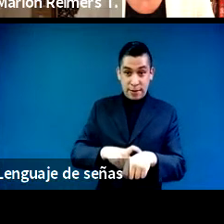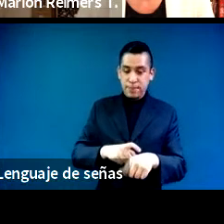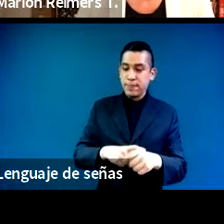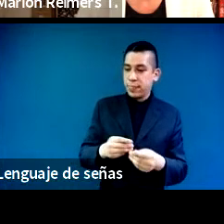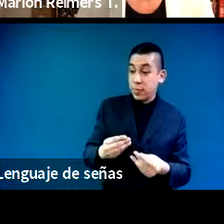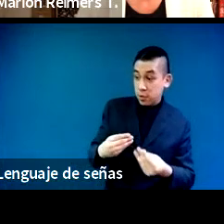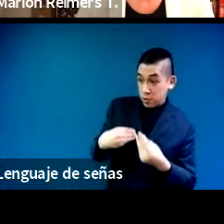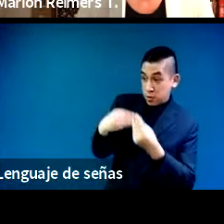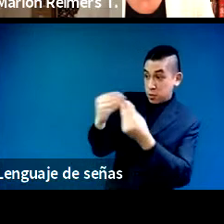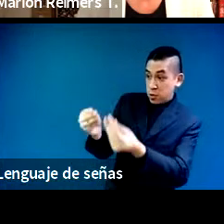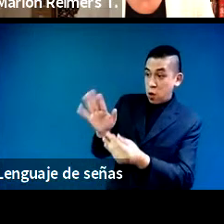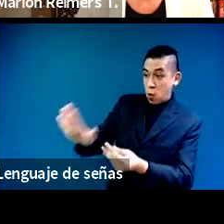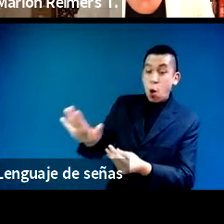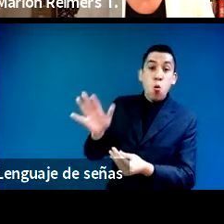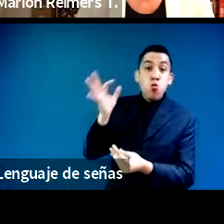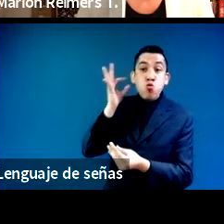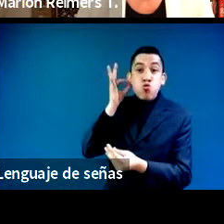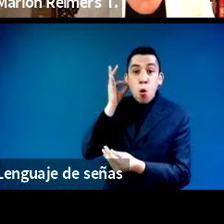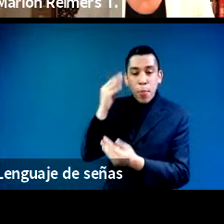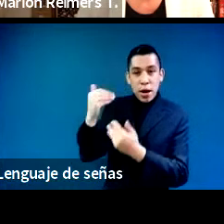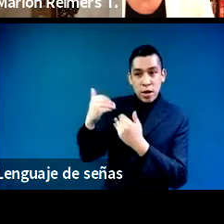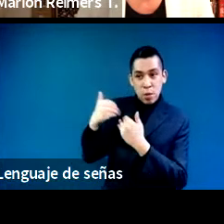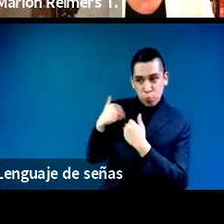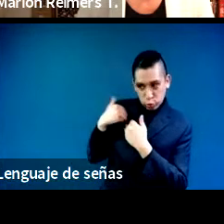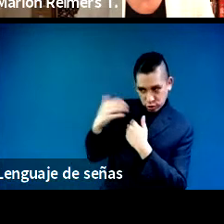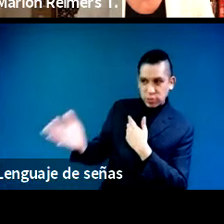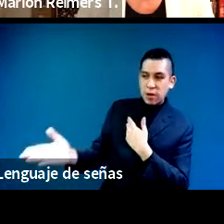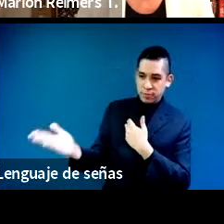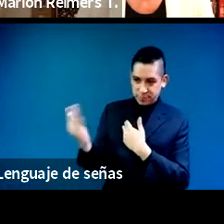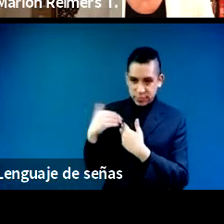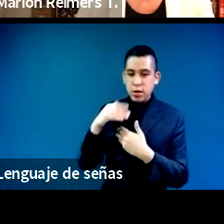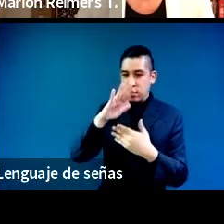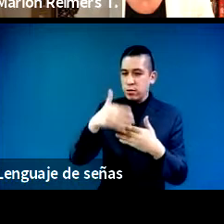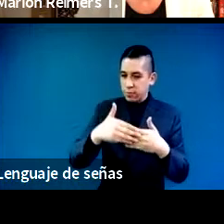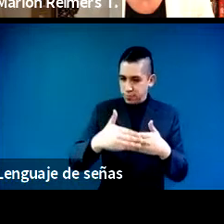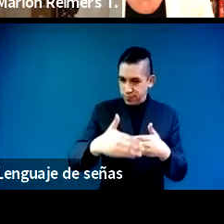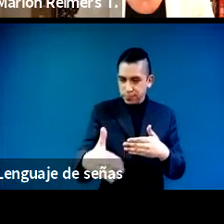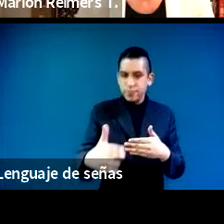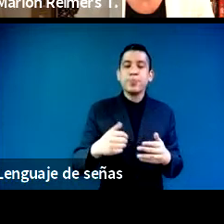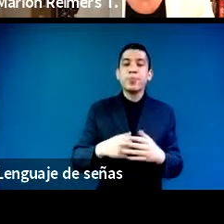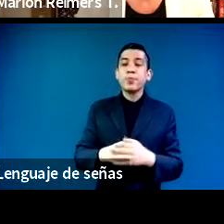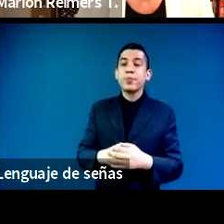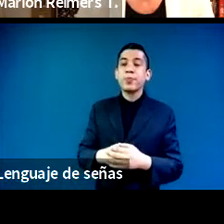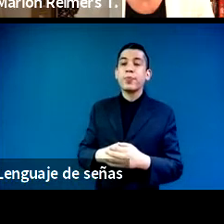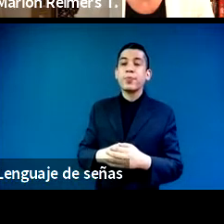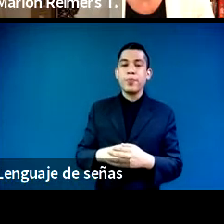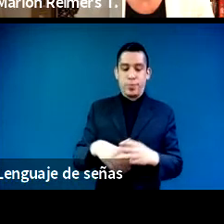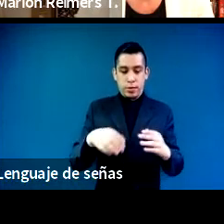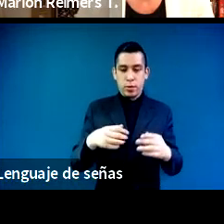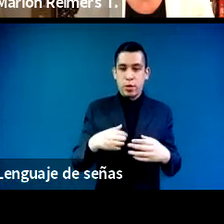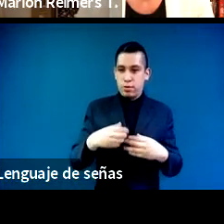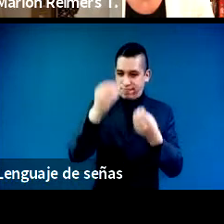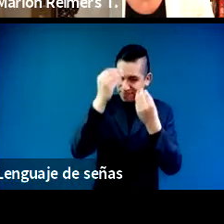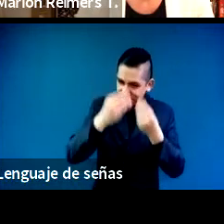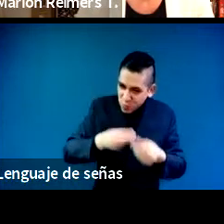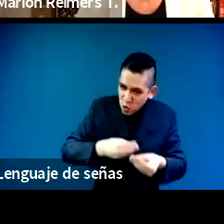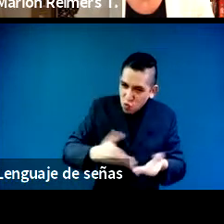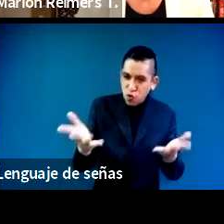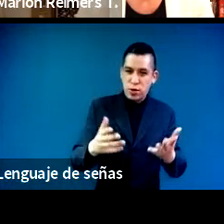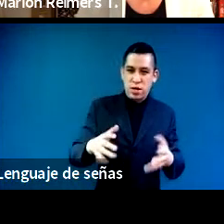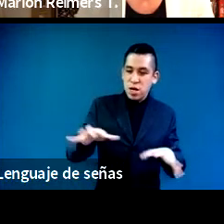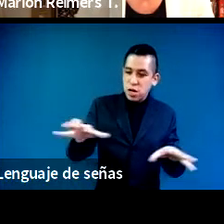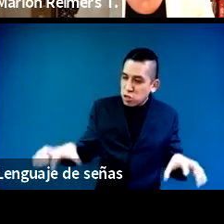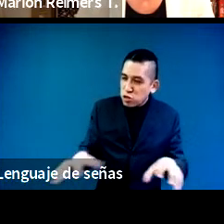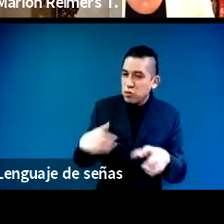that data, real-time data, is we're analysing it, and we're working out, what are we doing? Why are we today on our daily programme